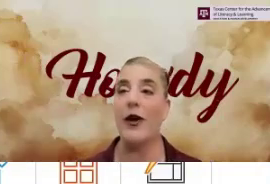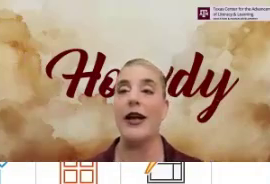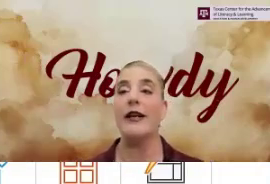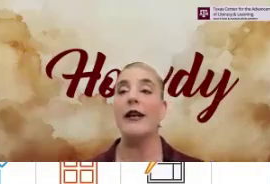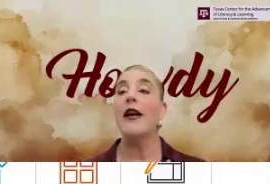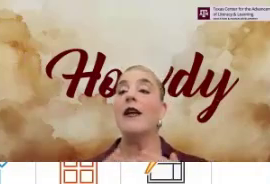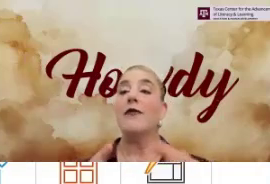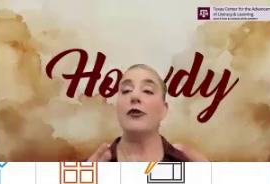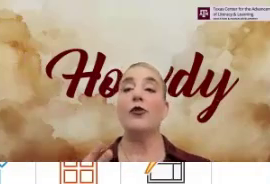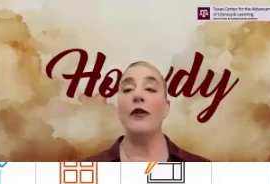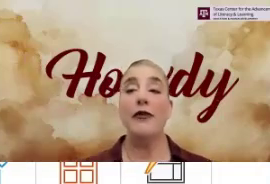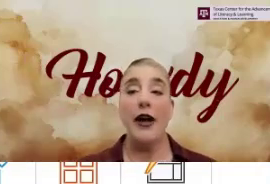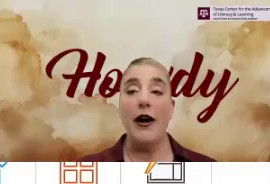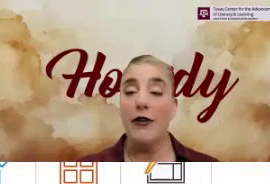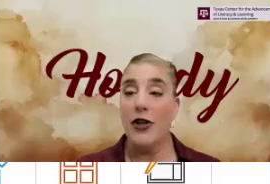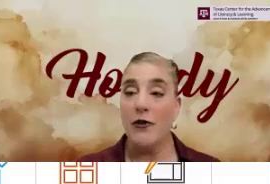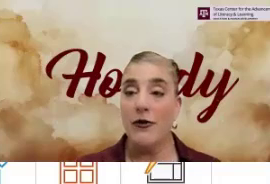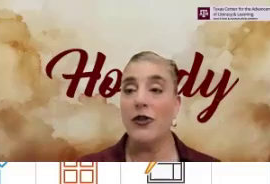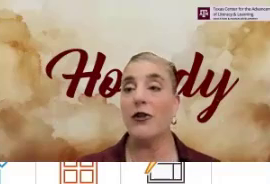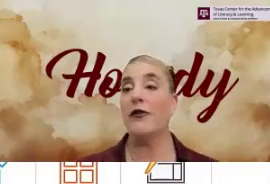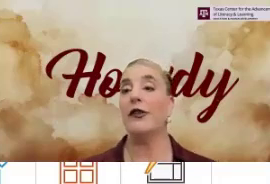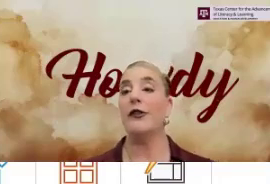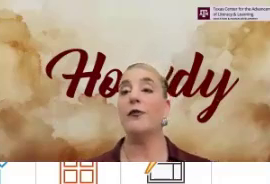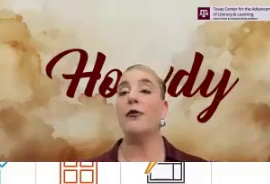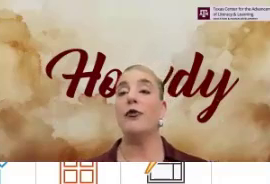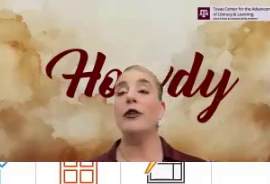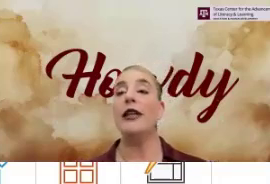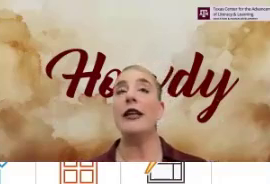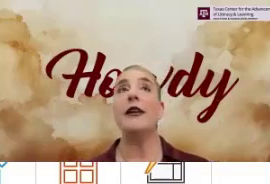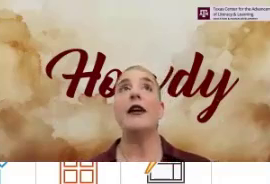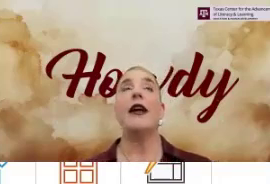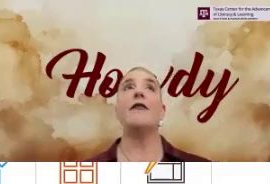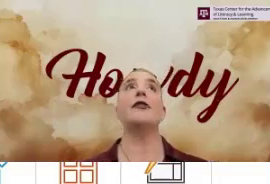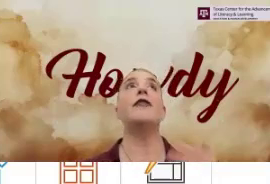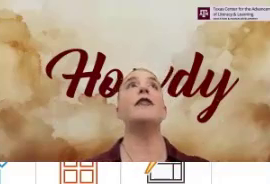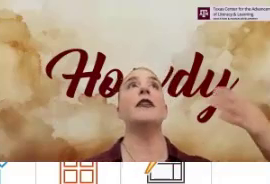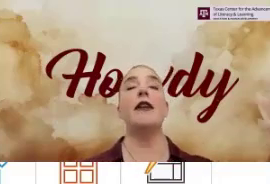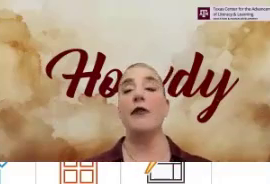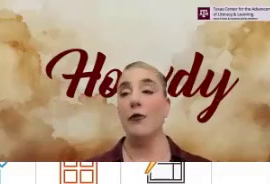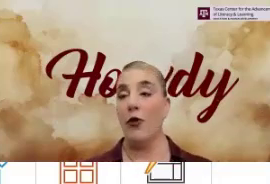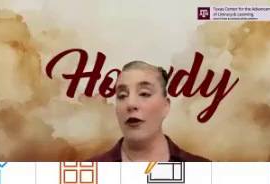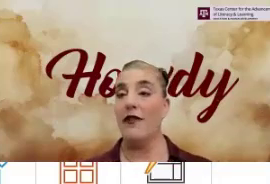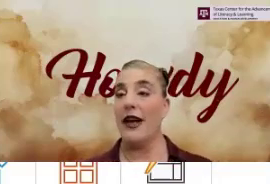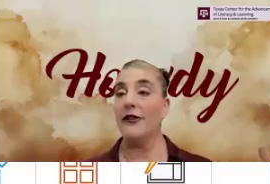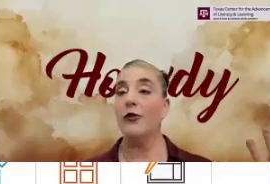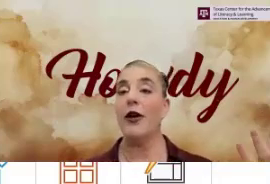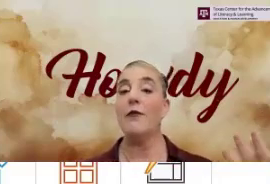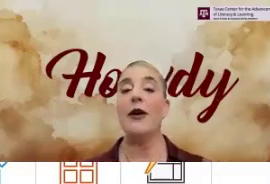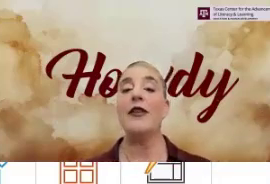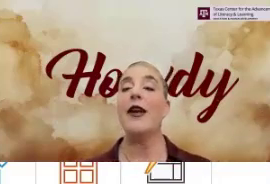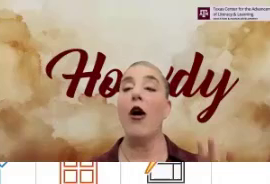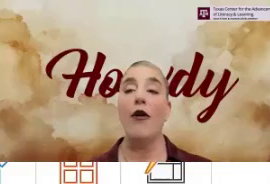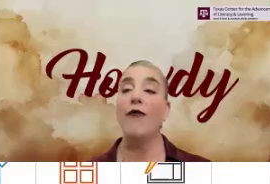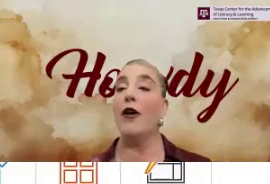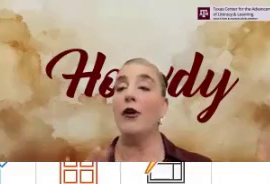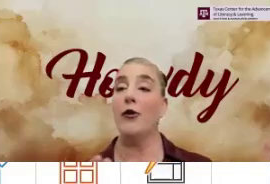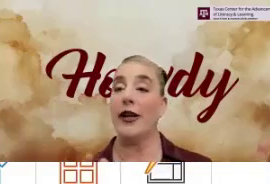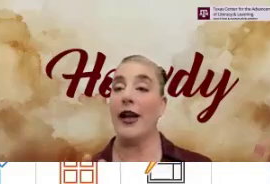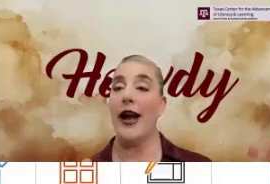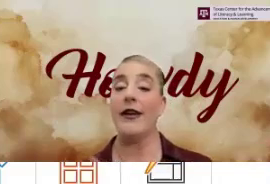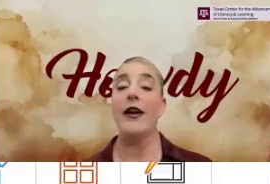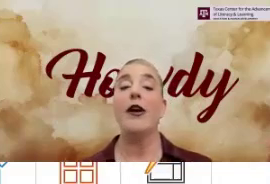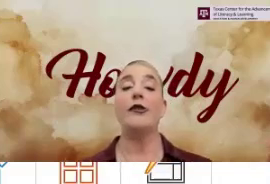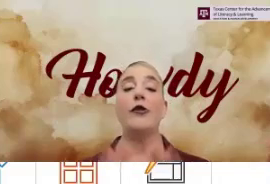Section 508, there's one for Health and Human Services, but really, and there's even another more advanced one, but they all